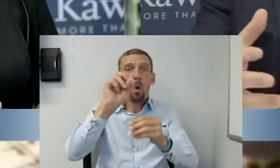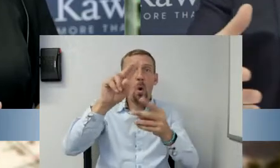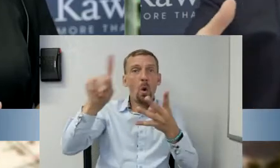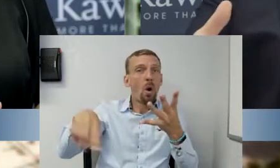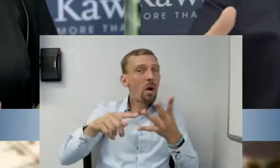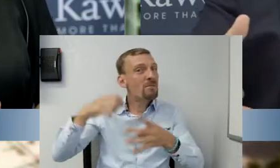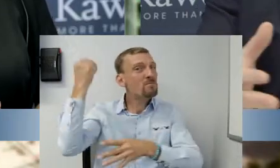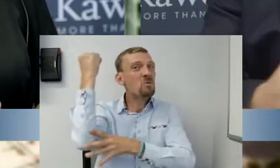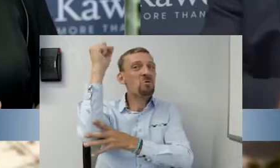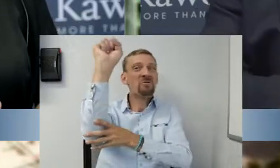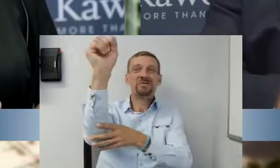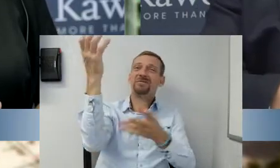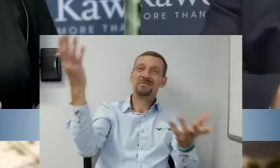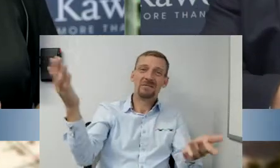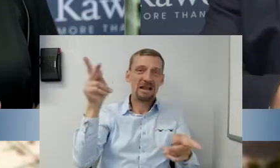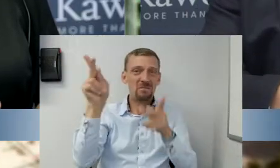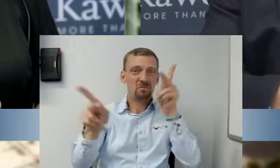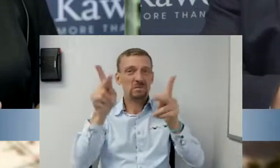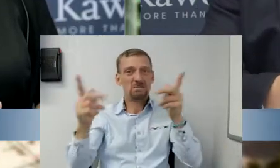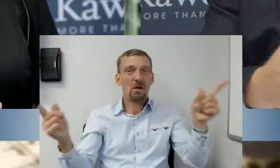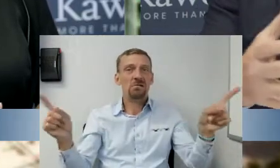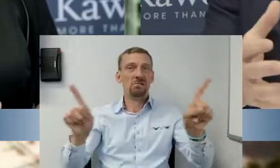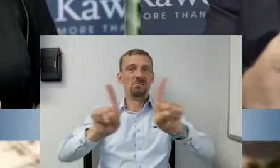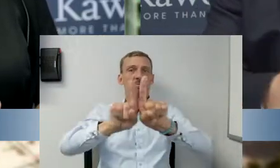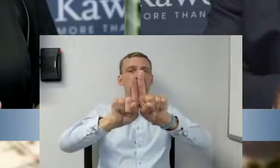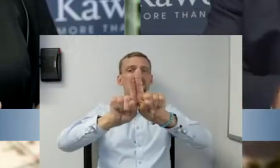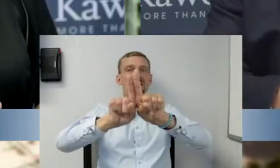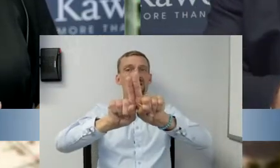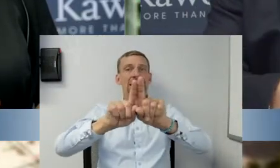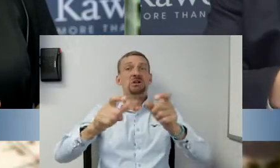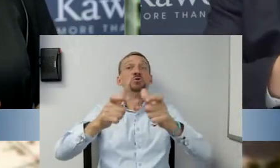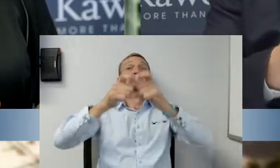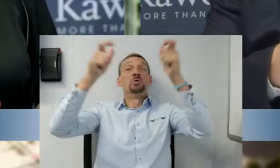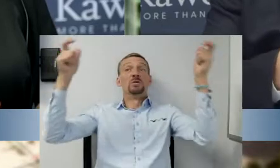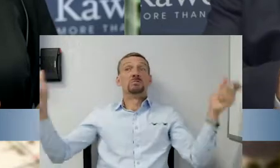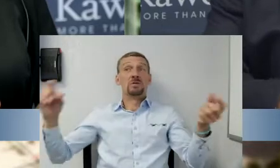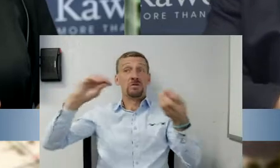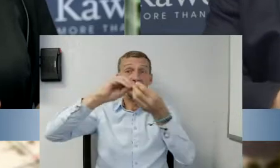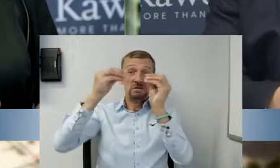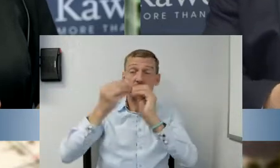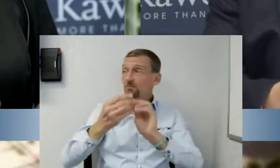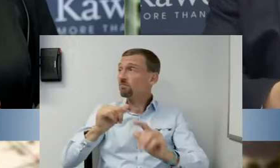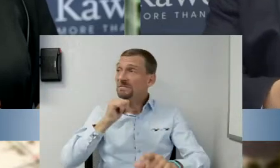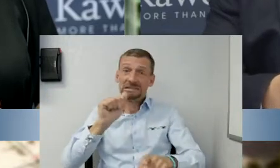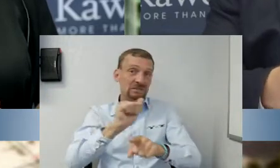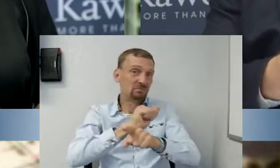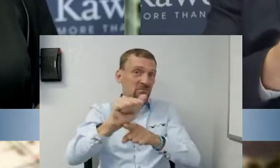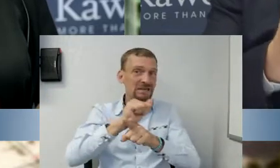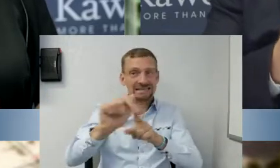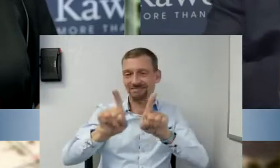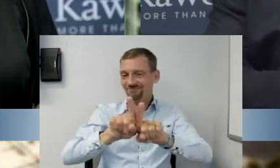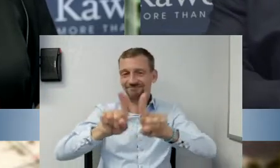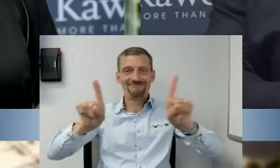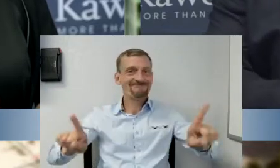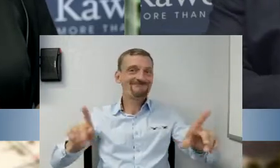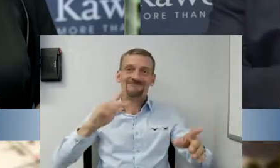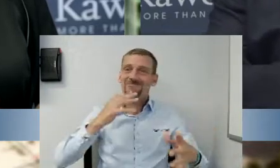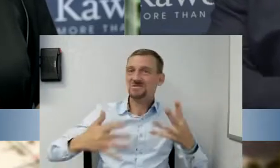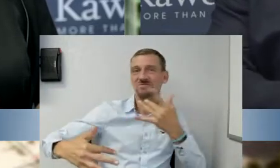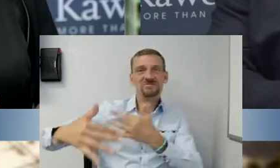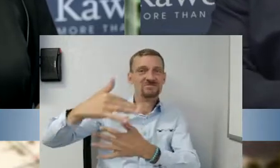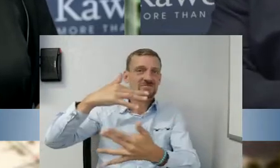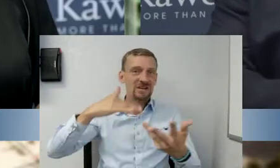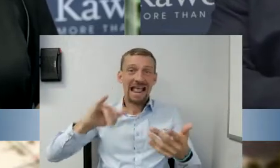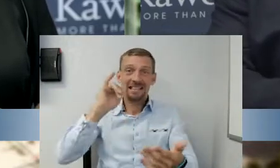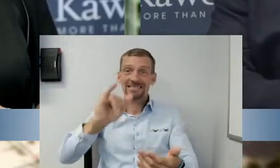protesting that brings people close together and in large numbers where they don't practice the social distancing